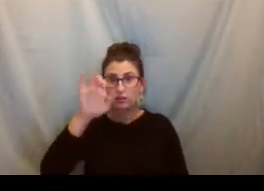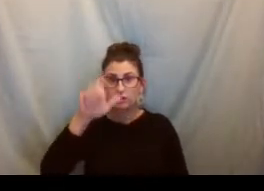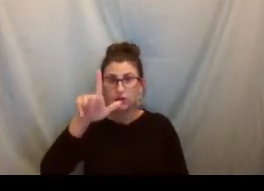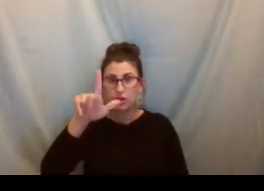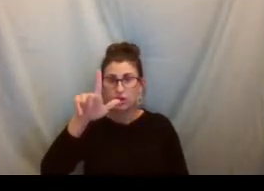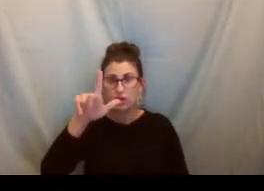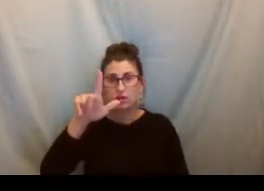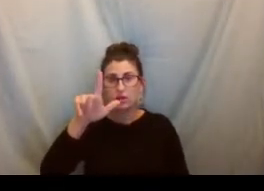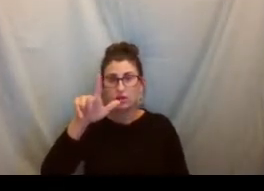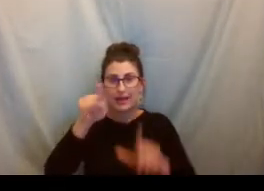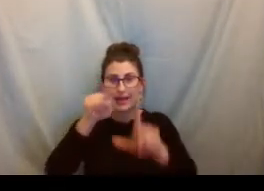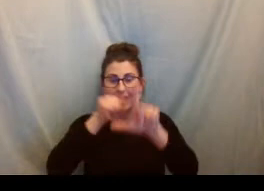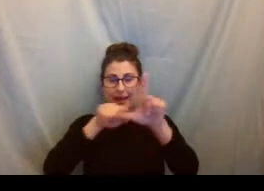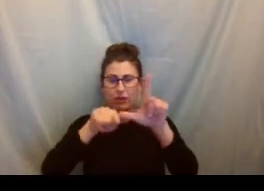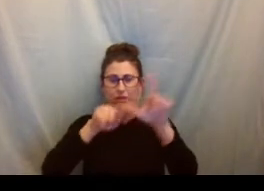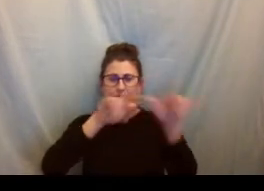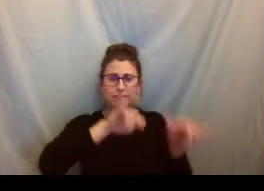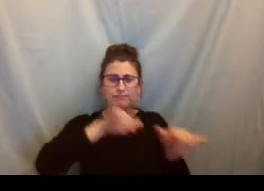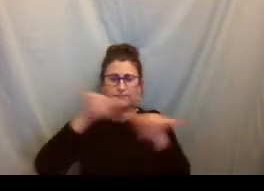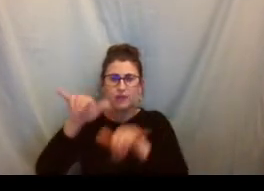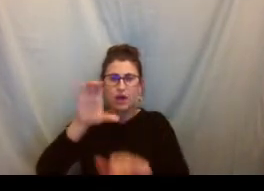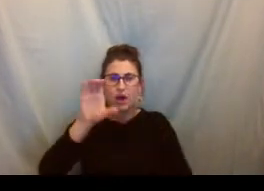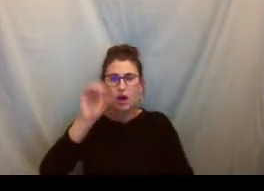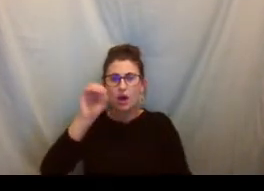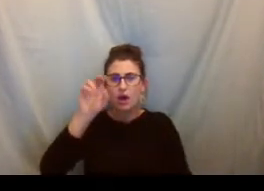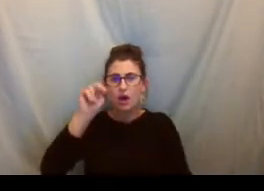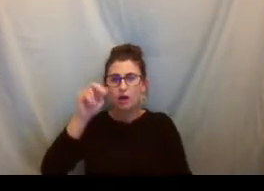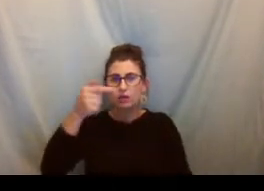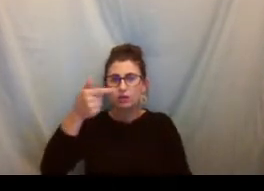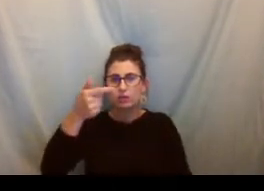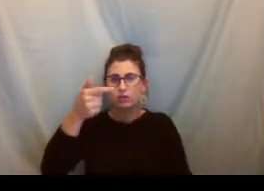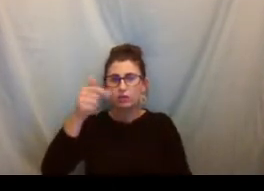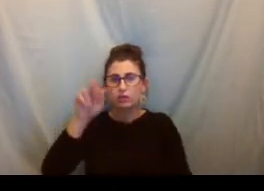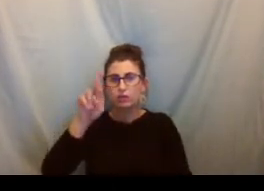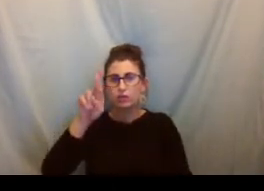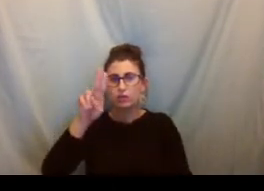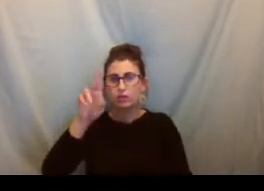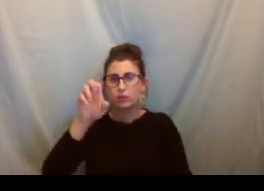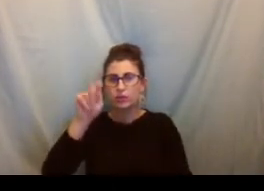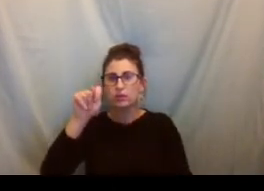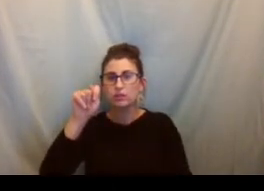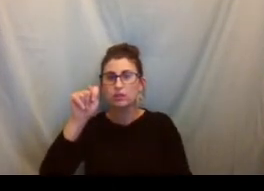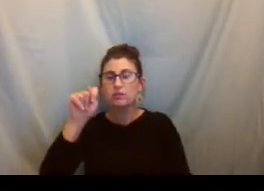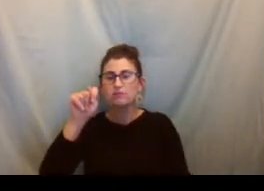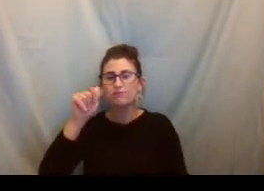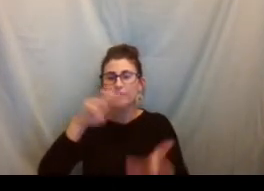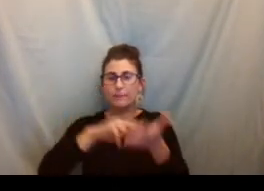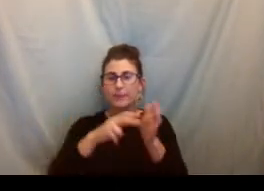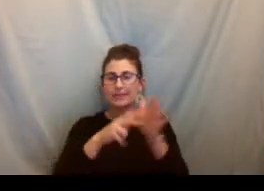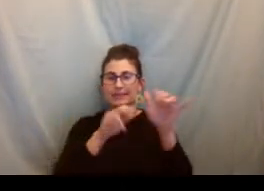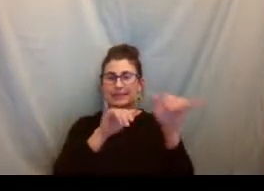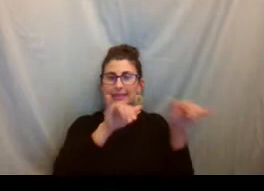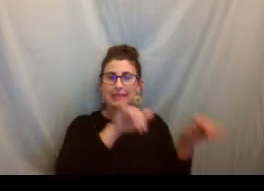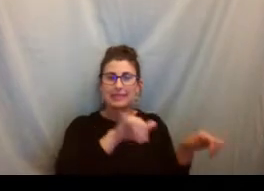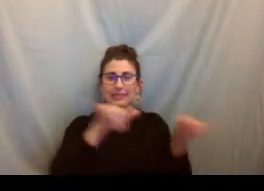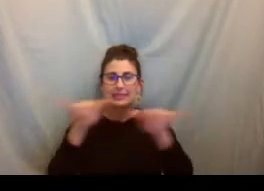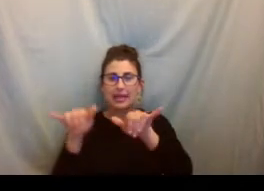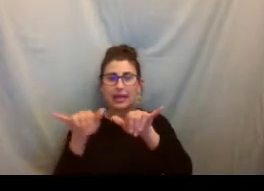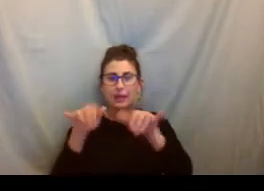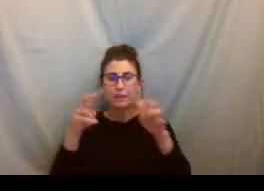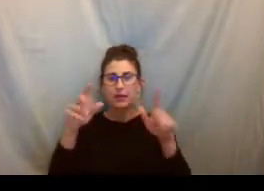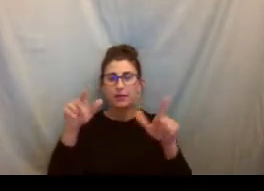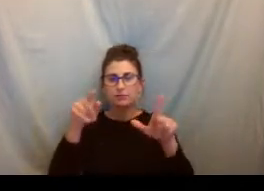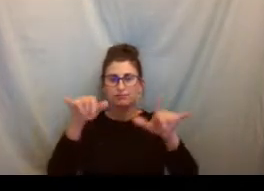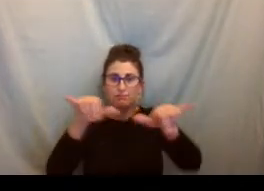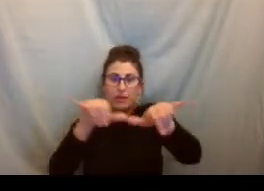same measurement. Vertical angles, congruent, same measurement. All right, let's